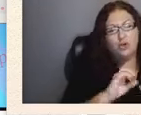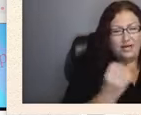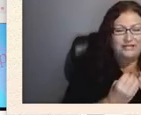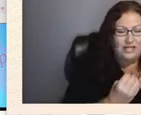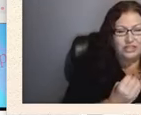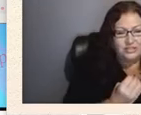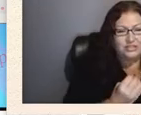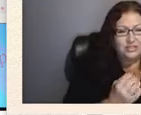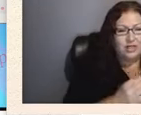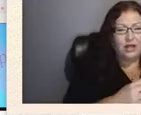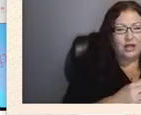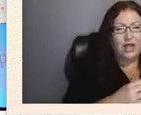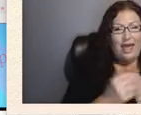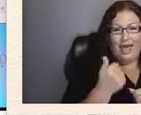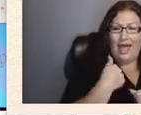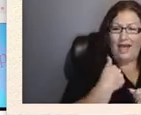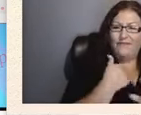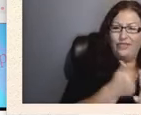have